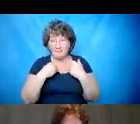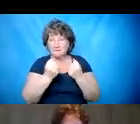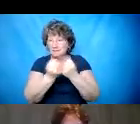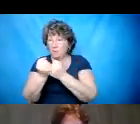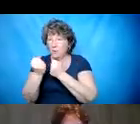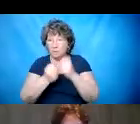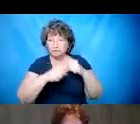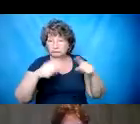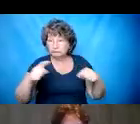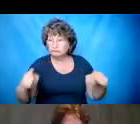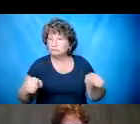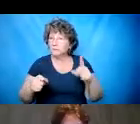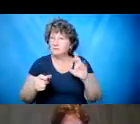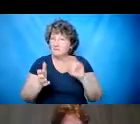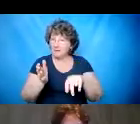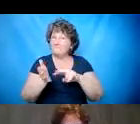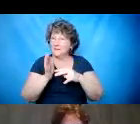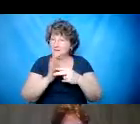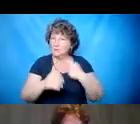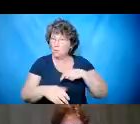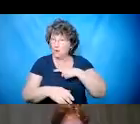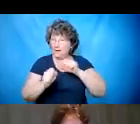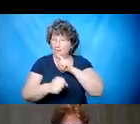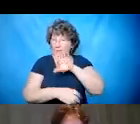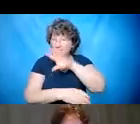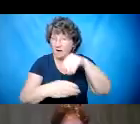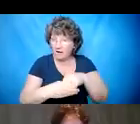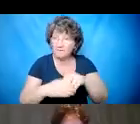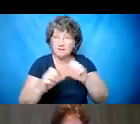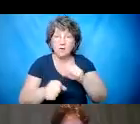involved, to have more